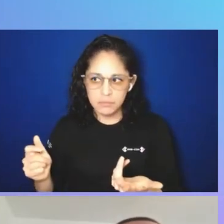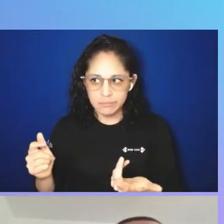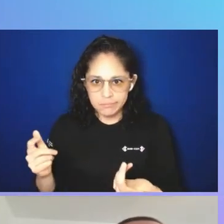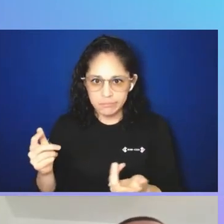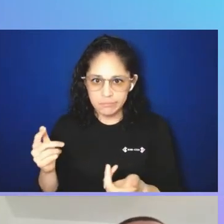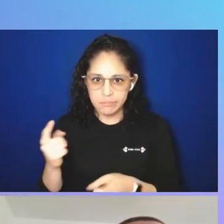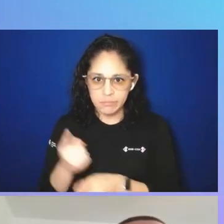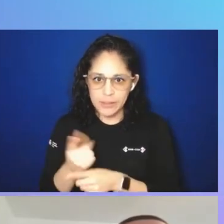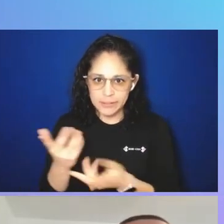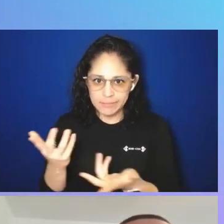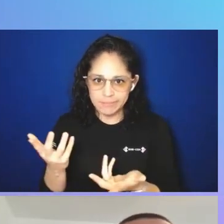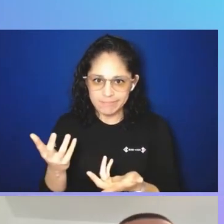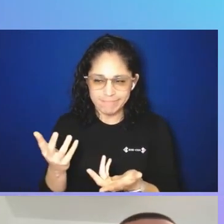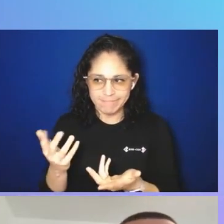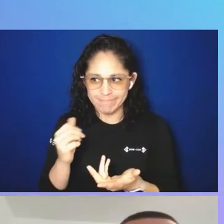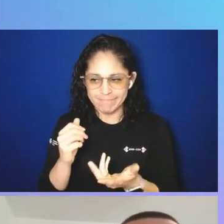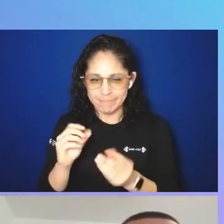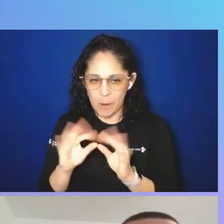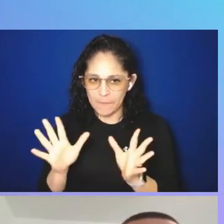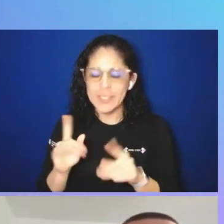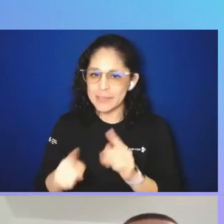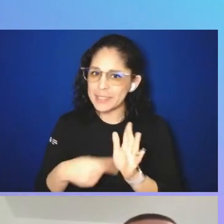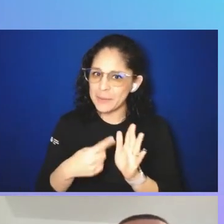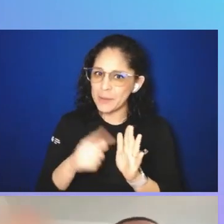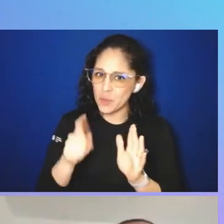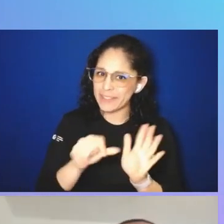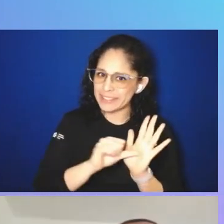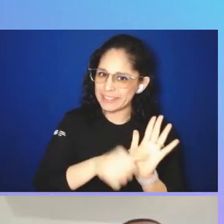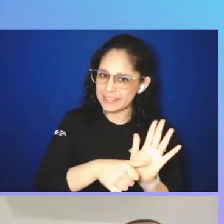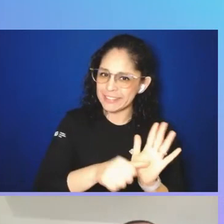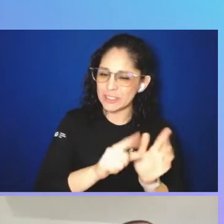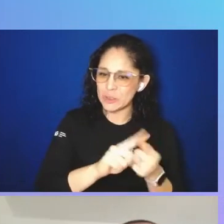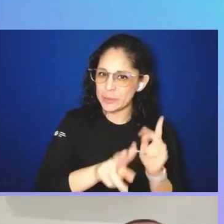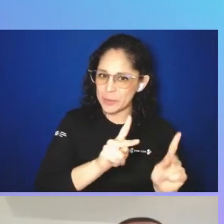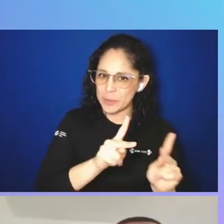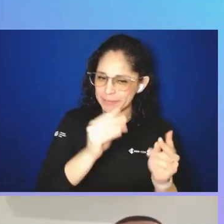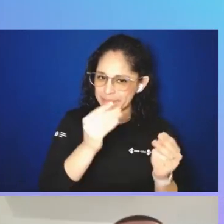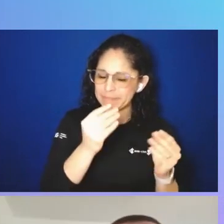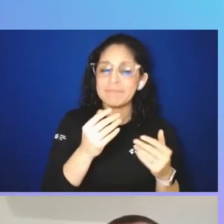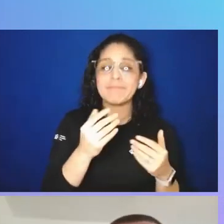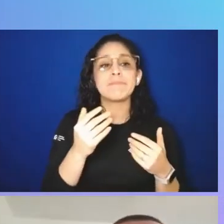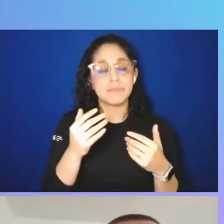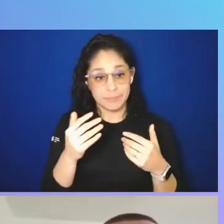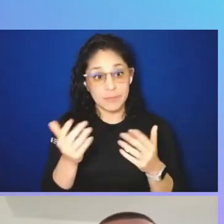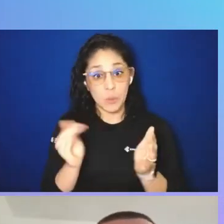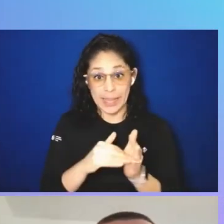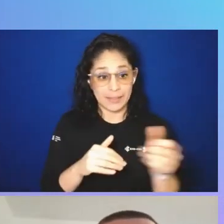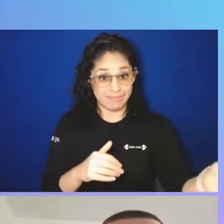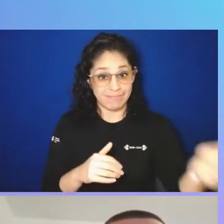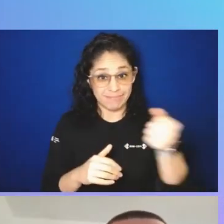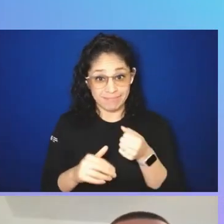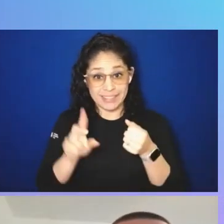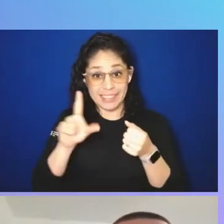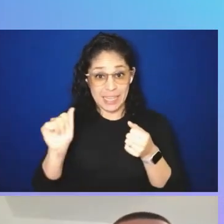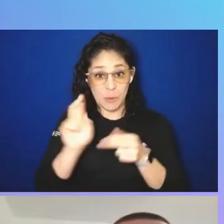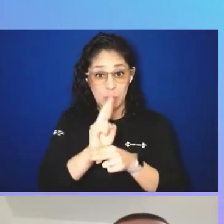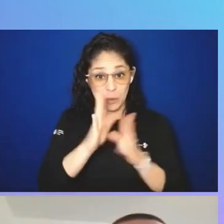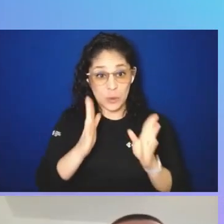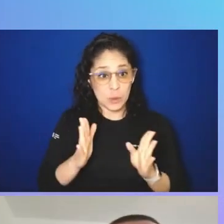it sometimes does need to be restated. So you tested with a disabled user. That's obviously a good thing,